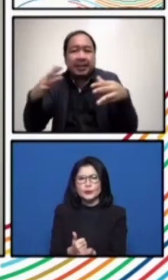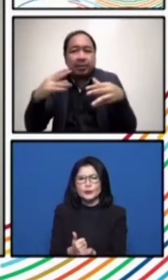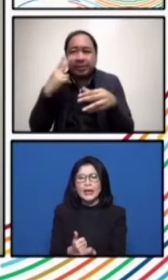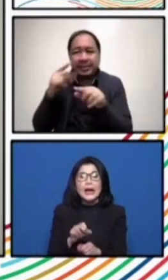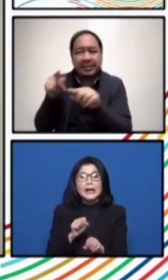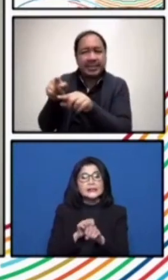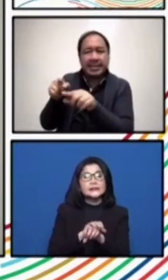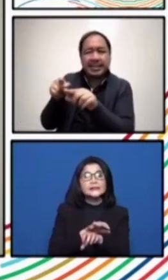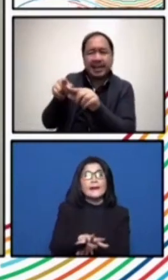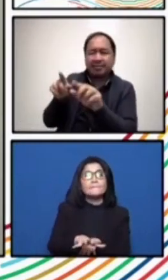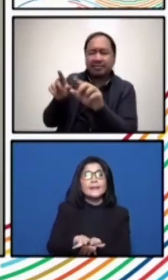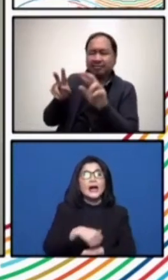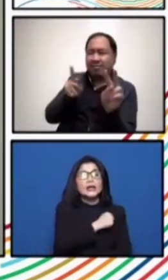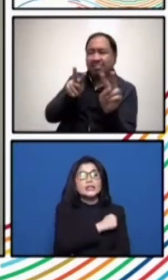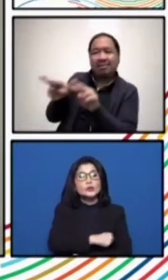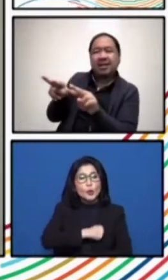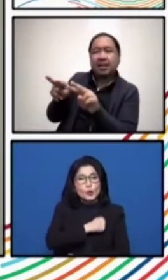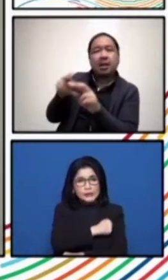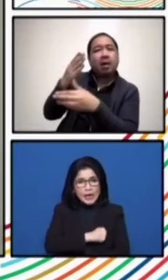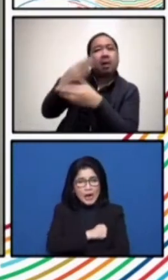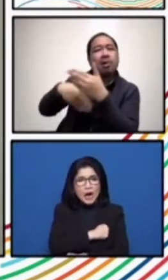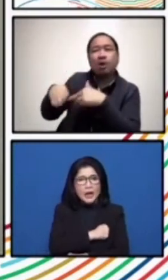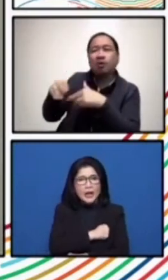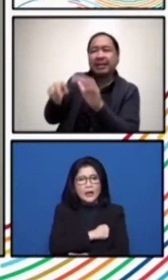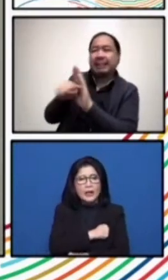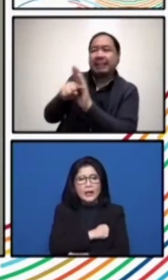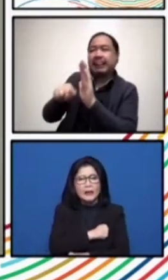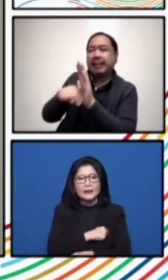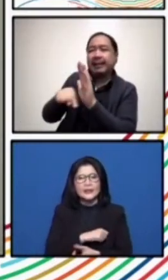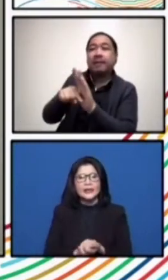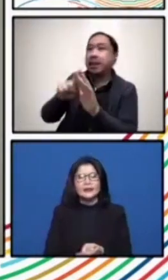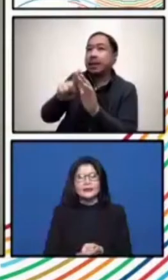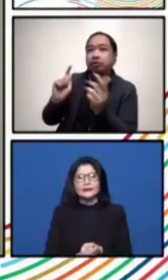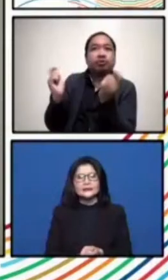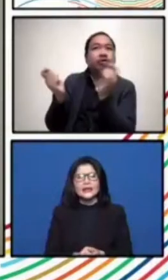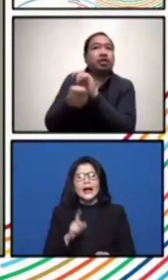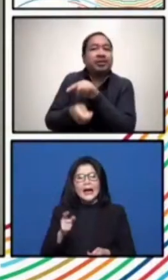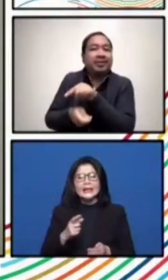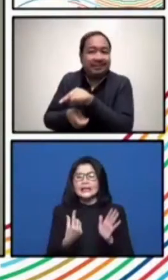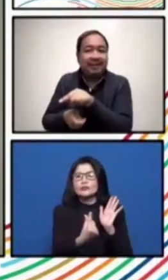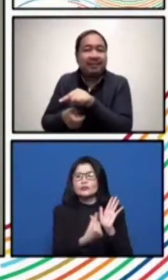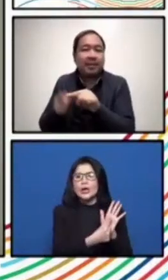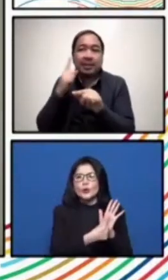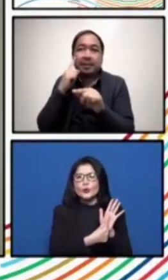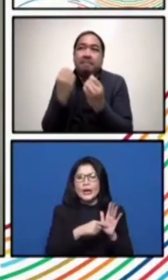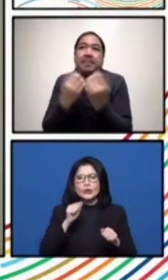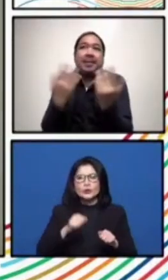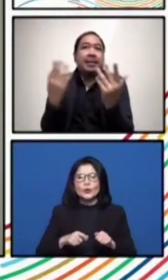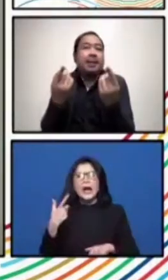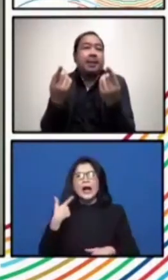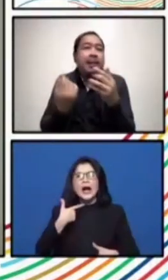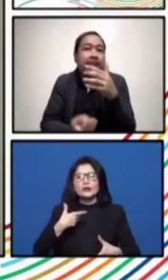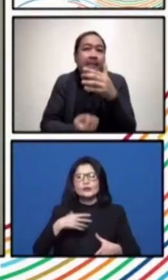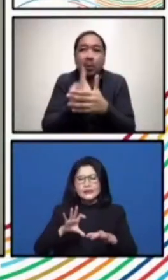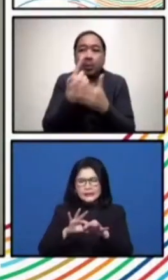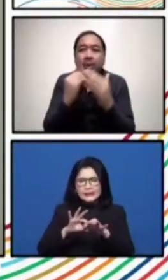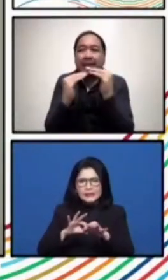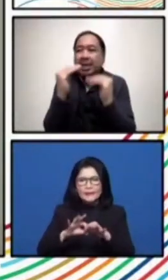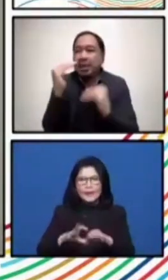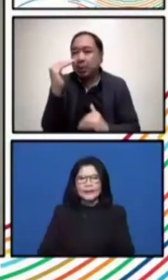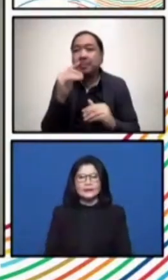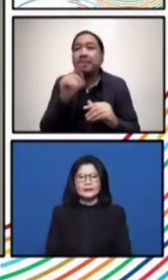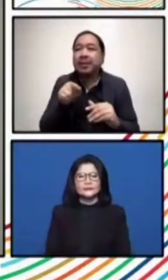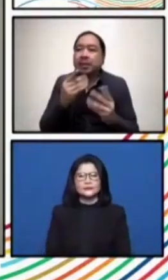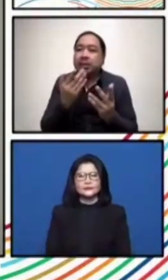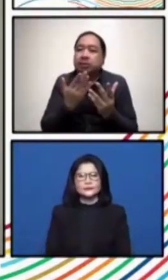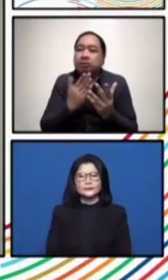disability that the law both reflects and consolidates and which results in the many iniquities that we've heard about at this meeting